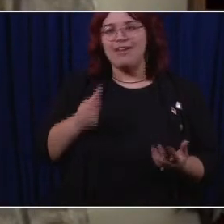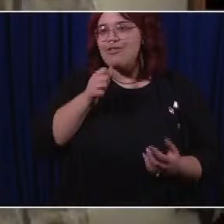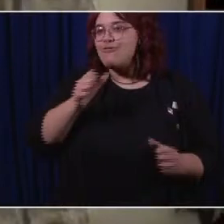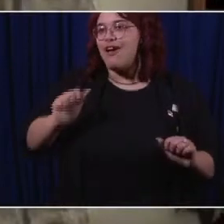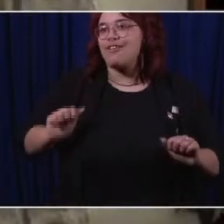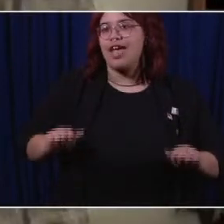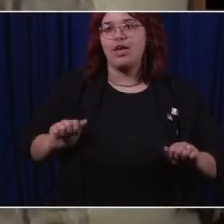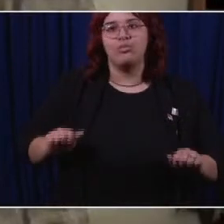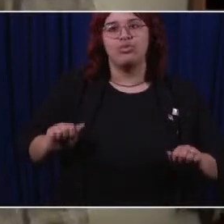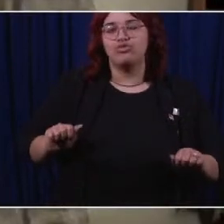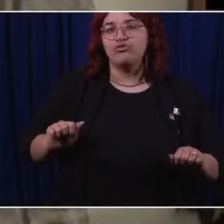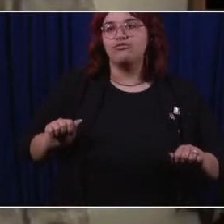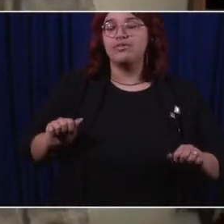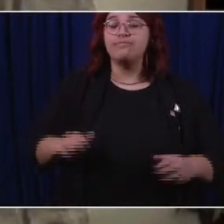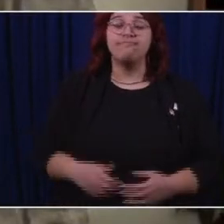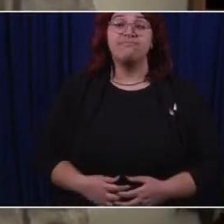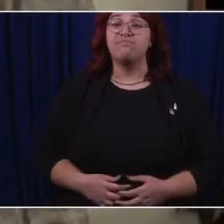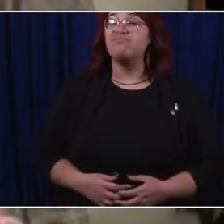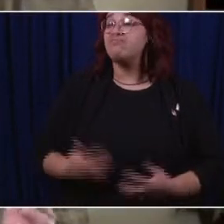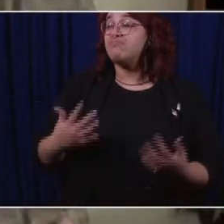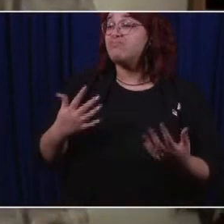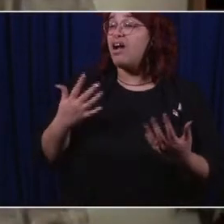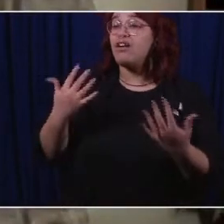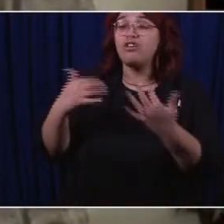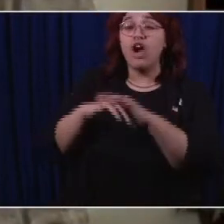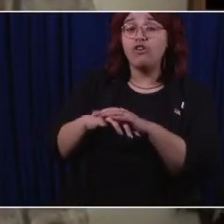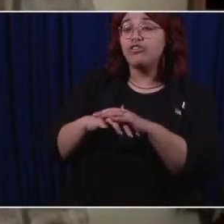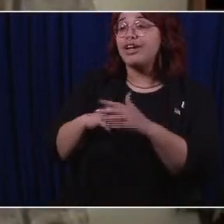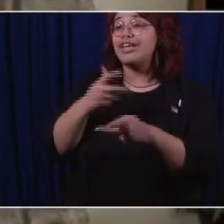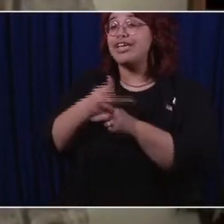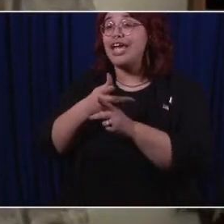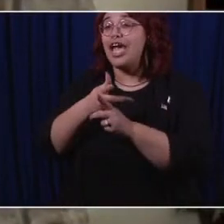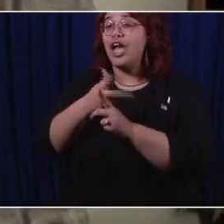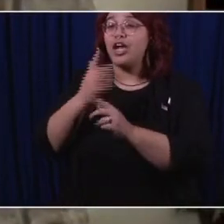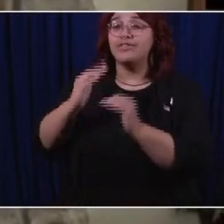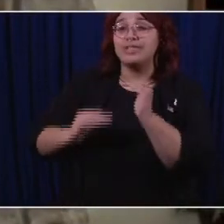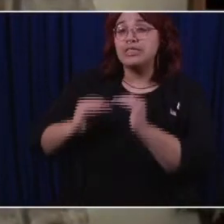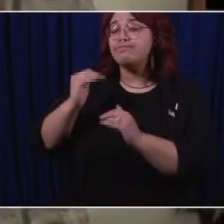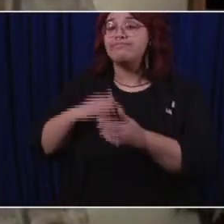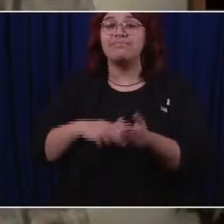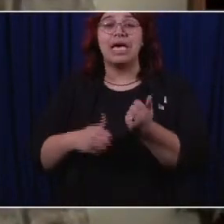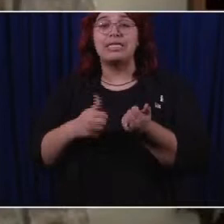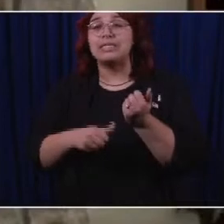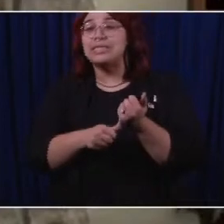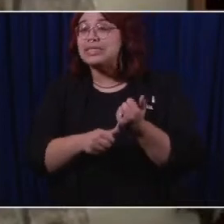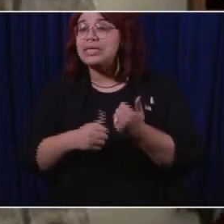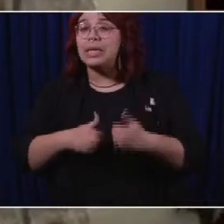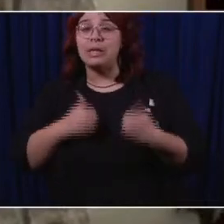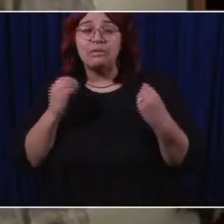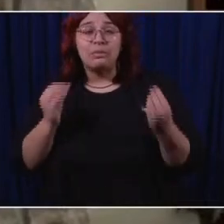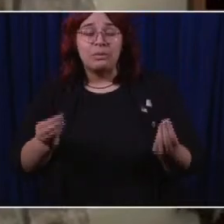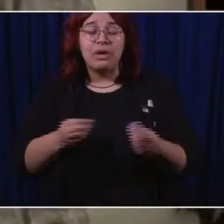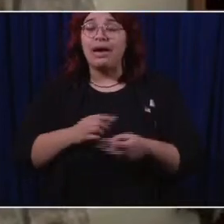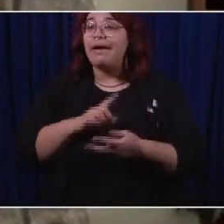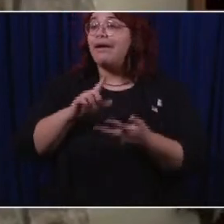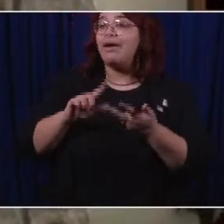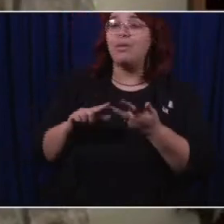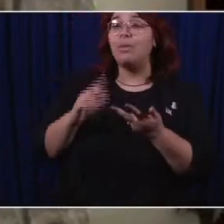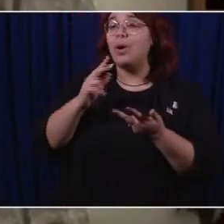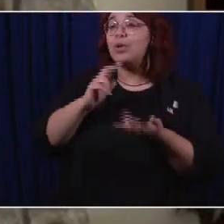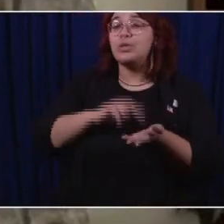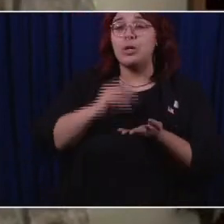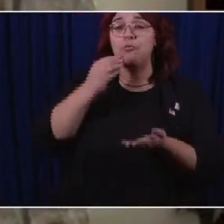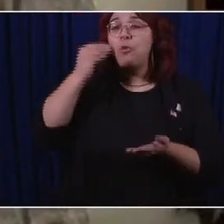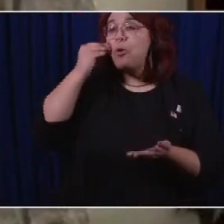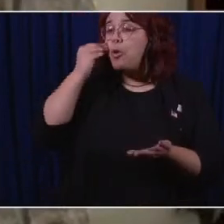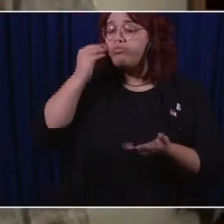They're not in a congregate care setting. They're not in a nursing home. They're not in assisted living, or they're not even in a small congregate care setting